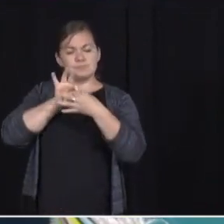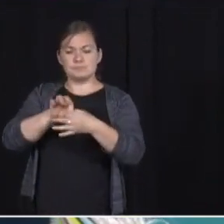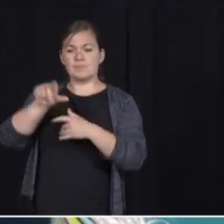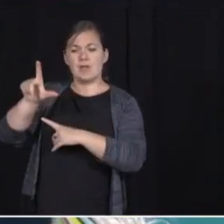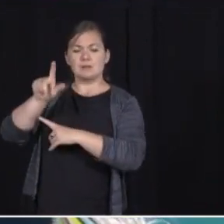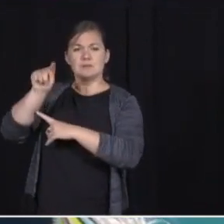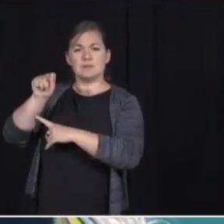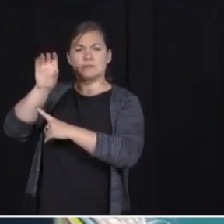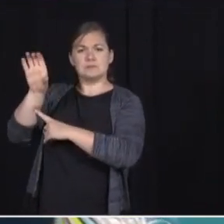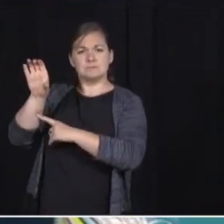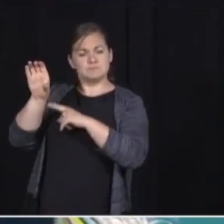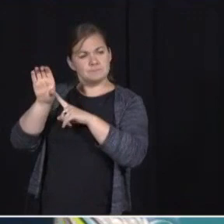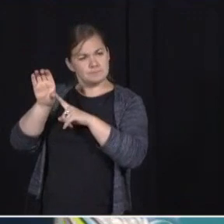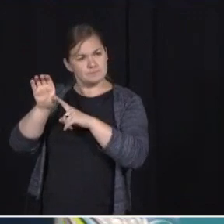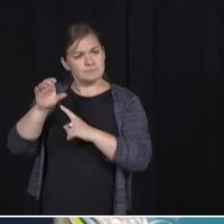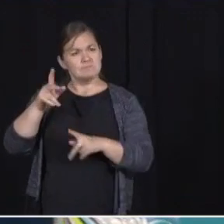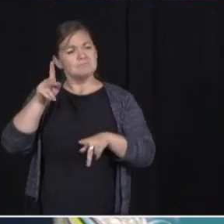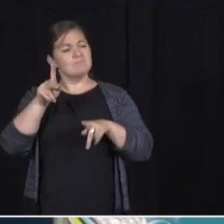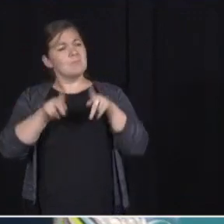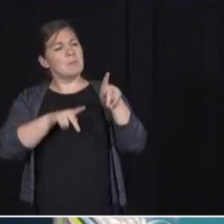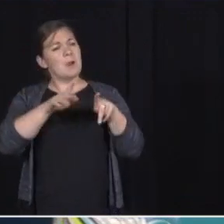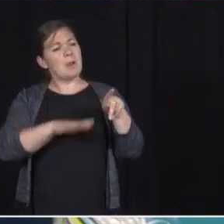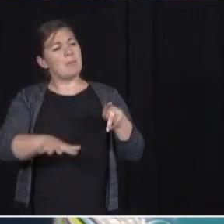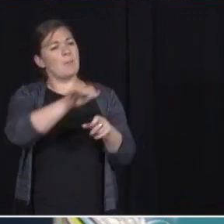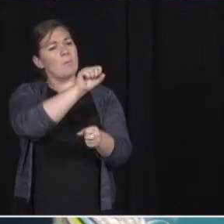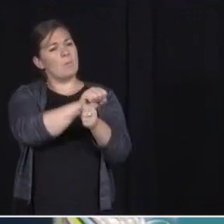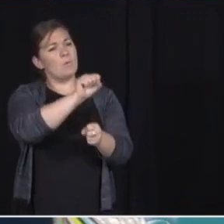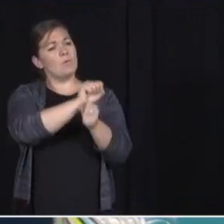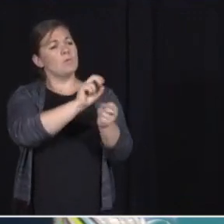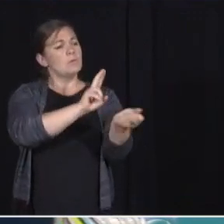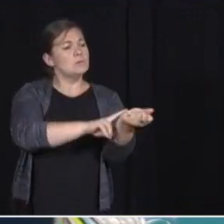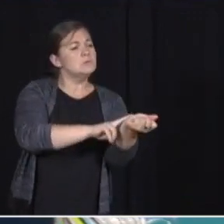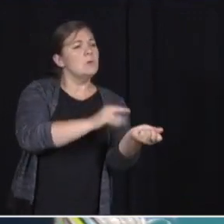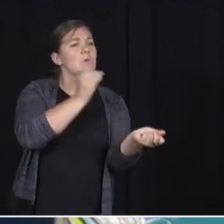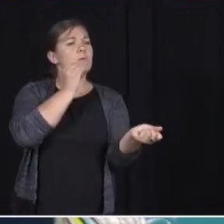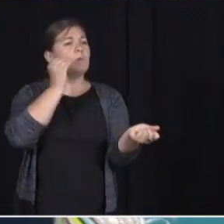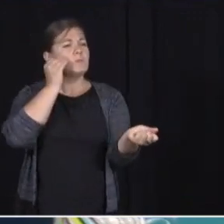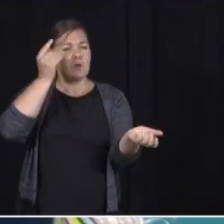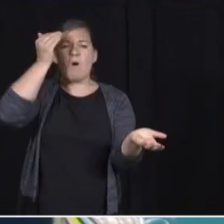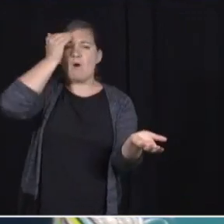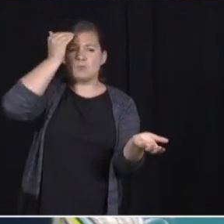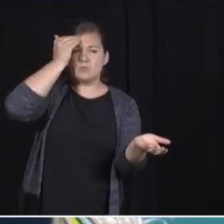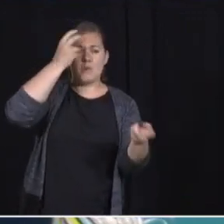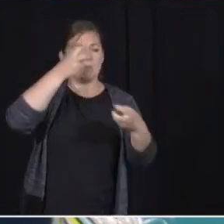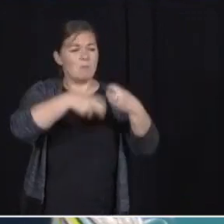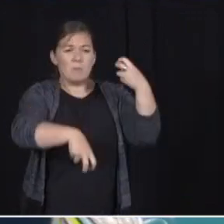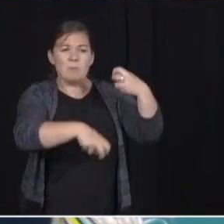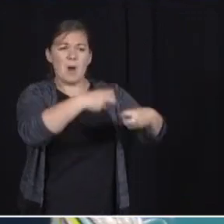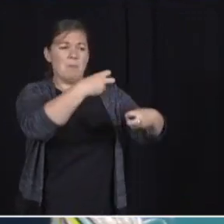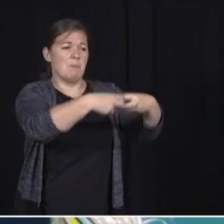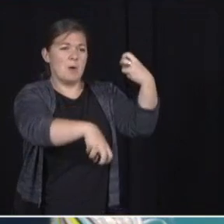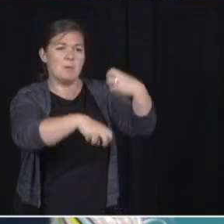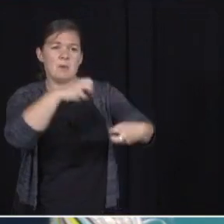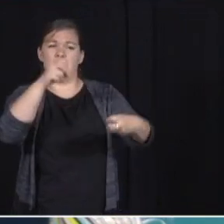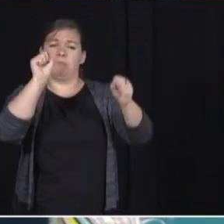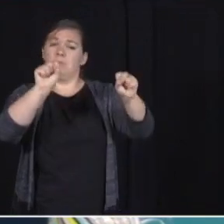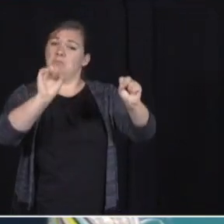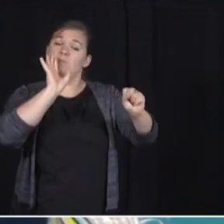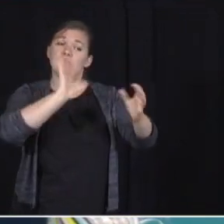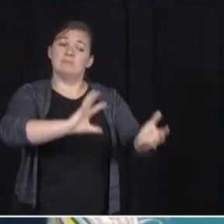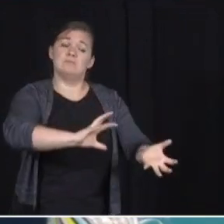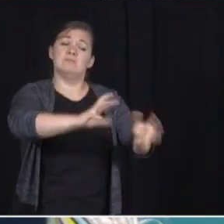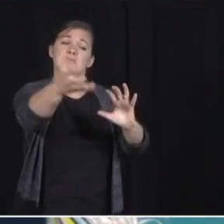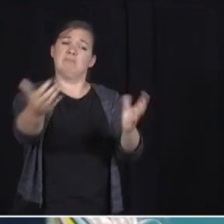in the field know these problems. They know that there is a disaster brewing in these homes with a lack